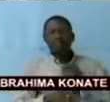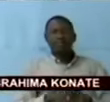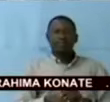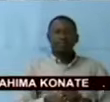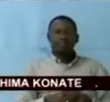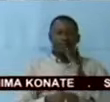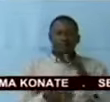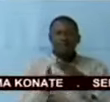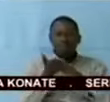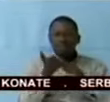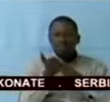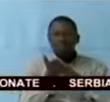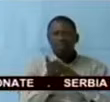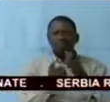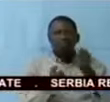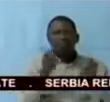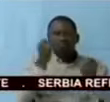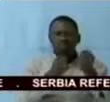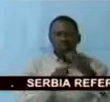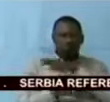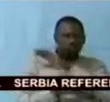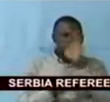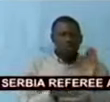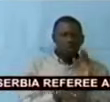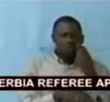describe the vehicle?